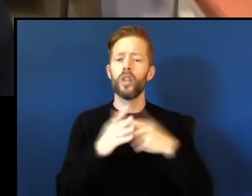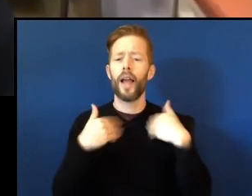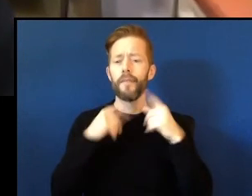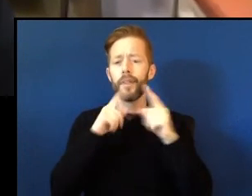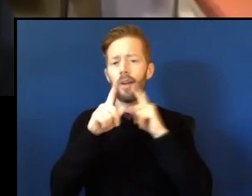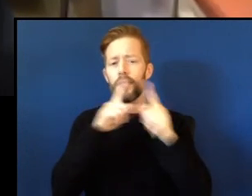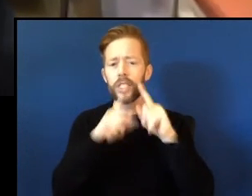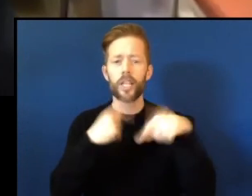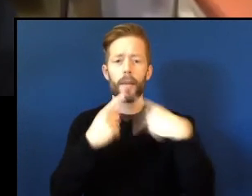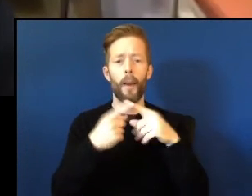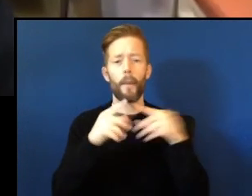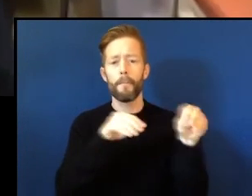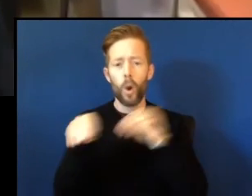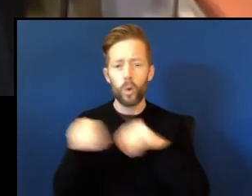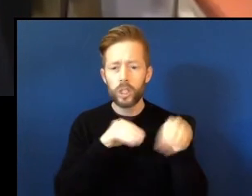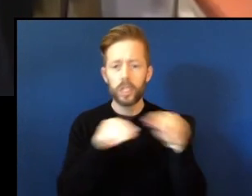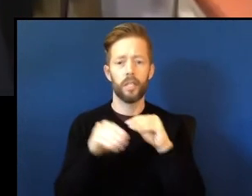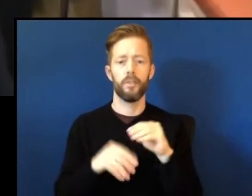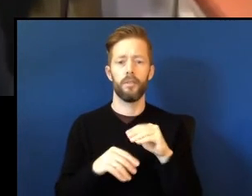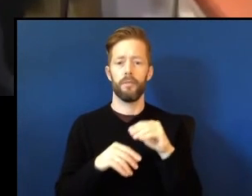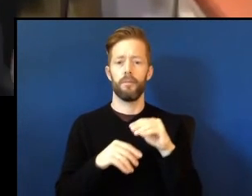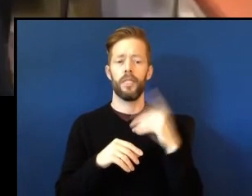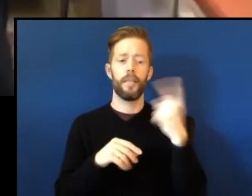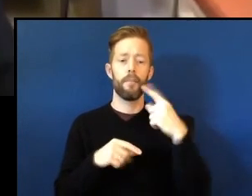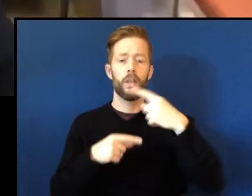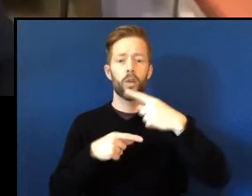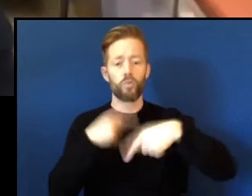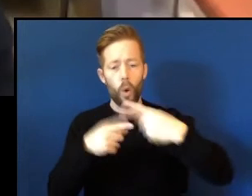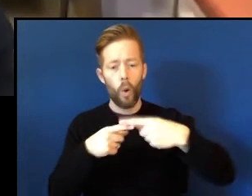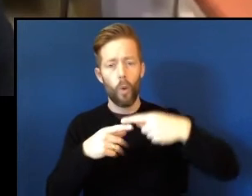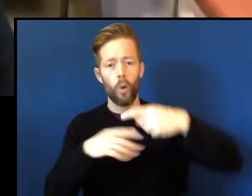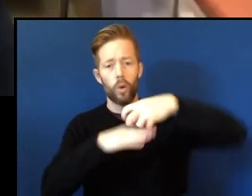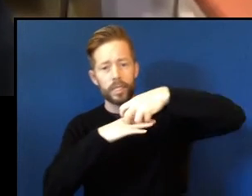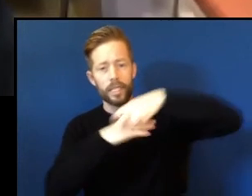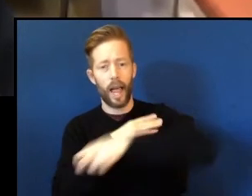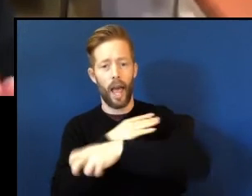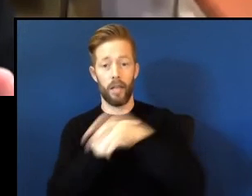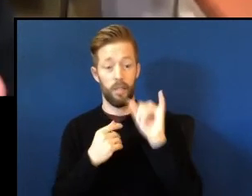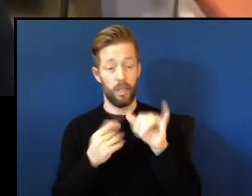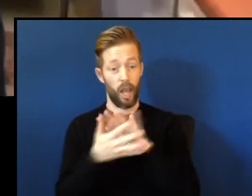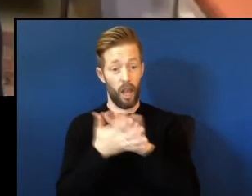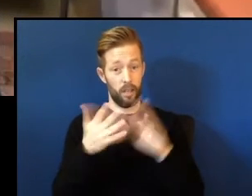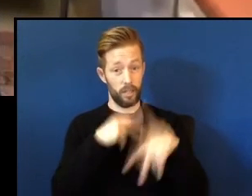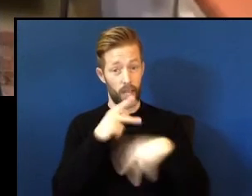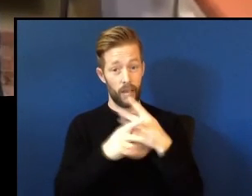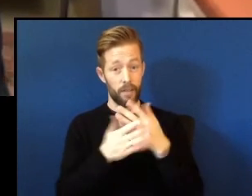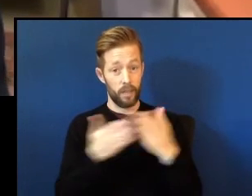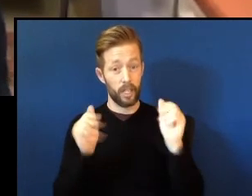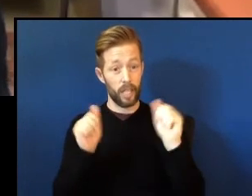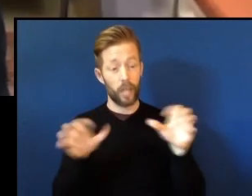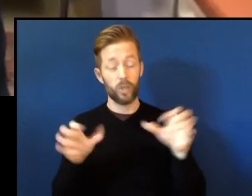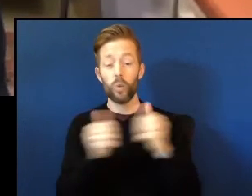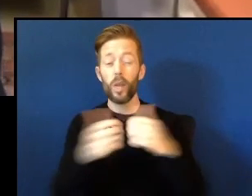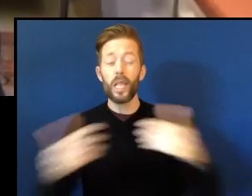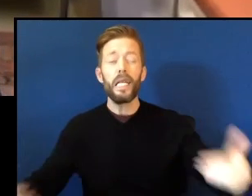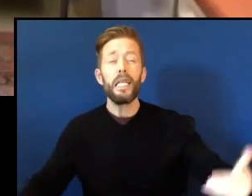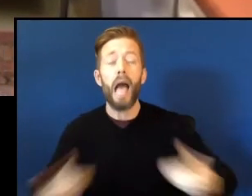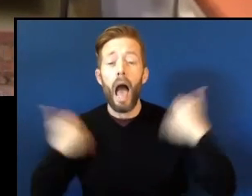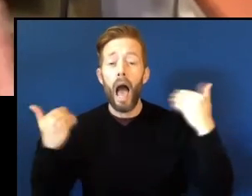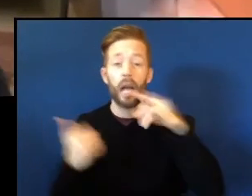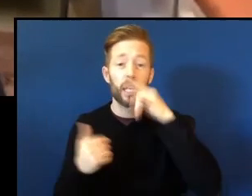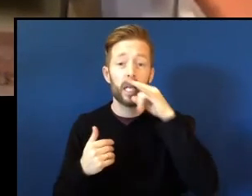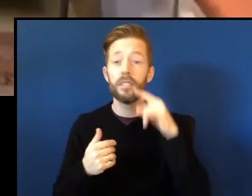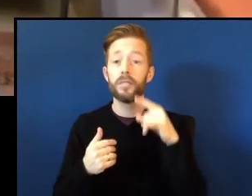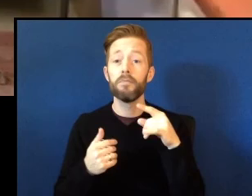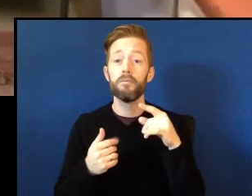about motion and movement of objects? Does something roll or slide? These kinds of things can be done with the youngest kids, right?